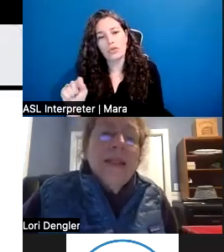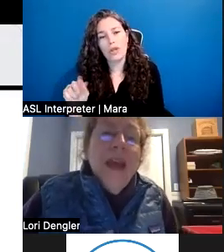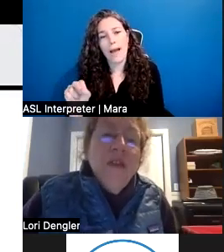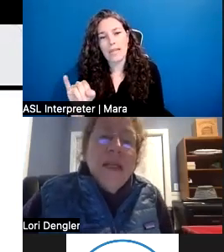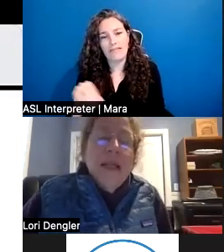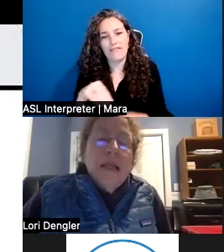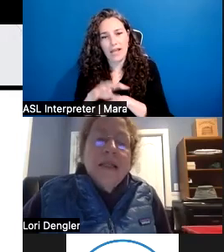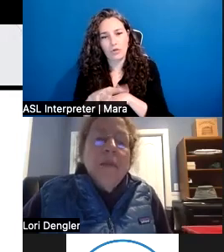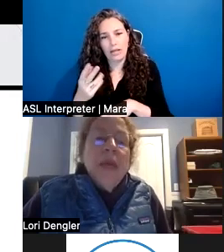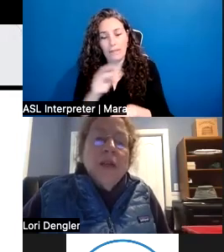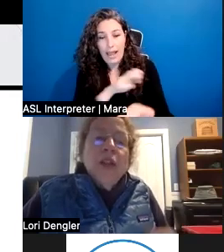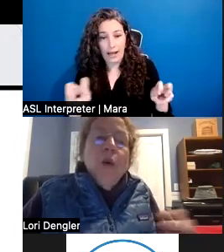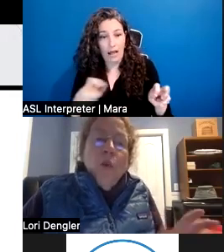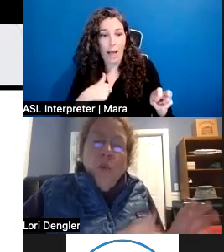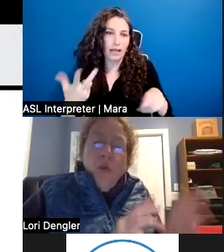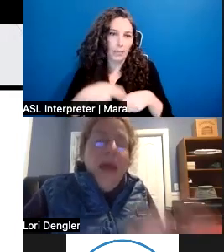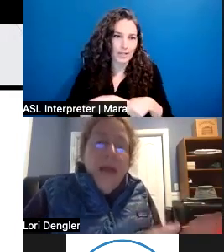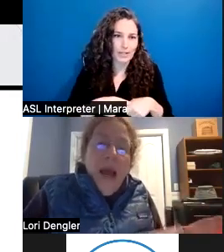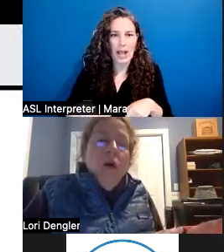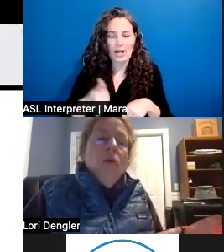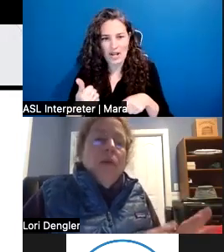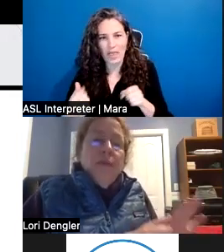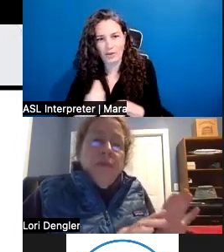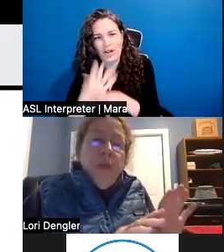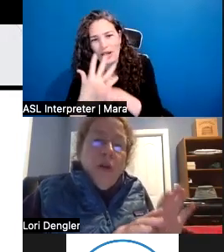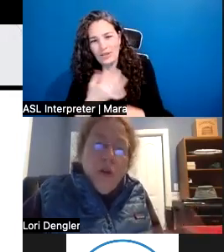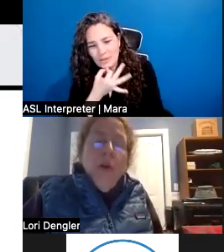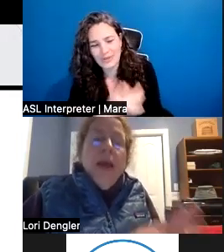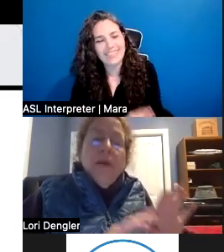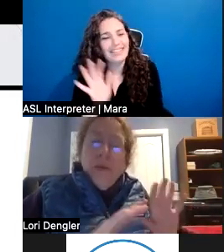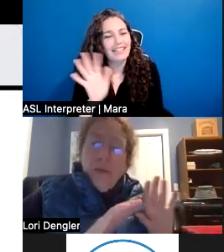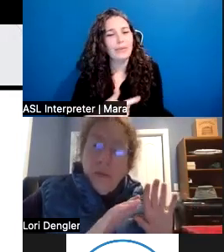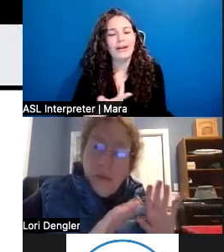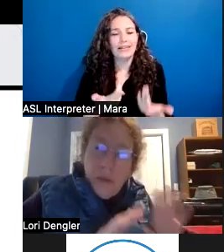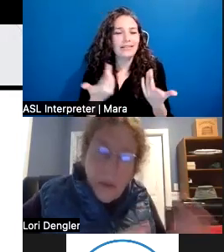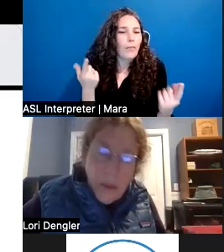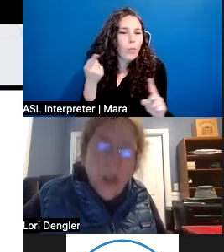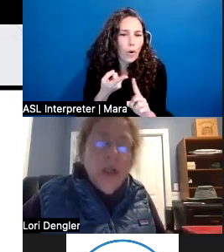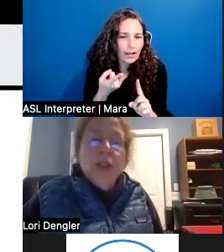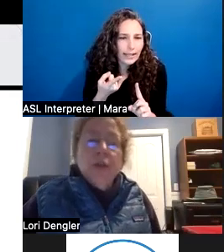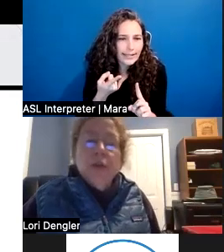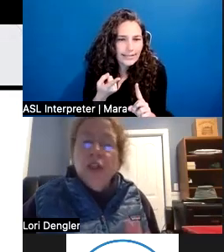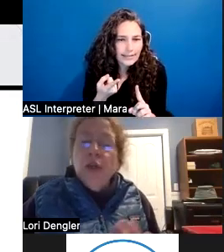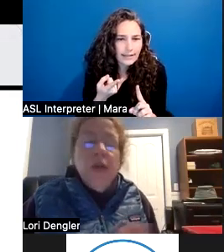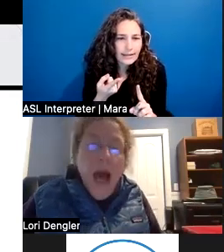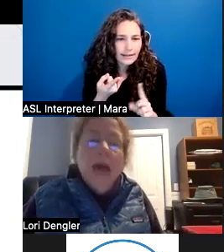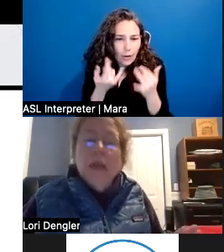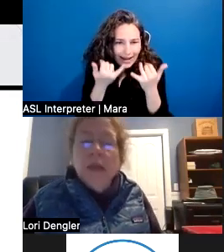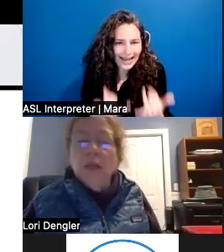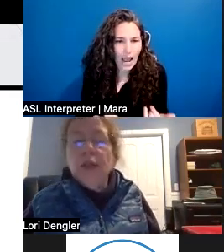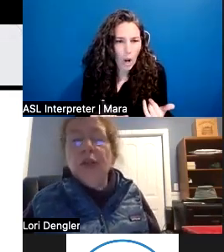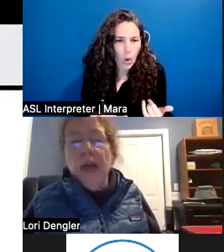it is definitely something. So right now, the earthquake alerts do